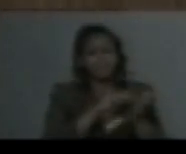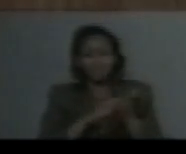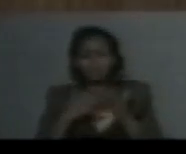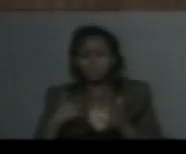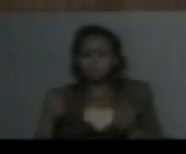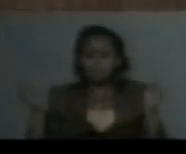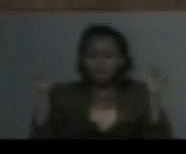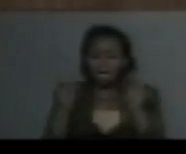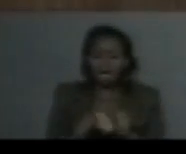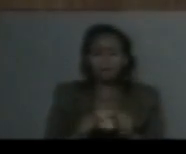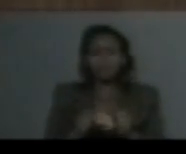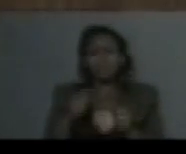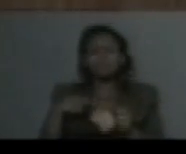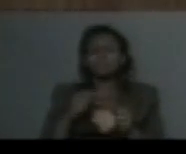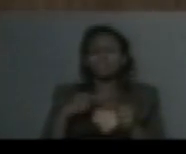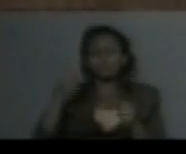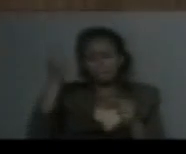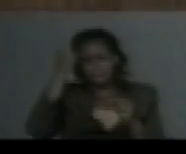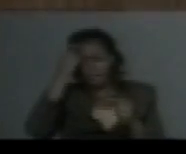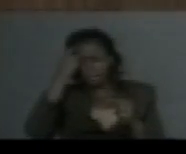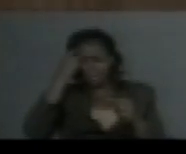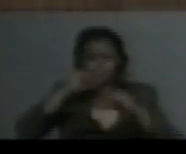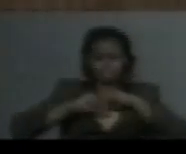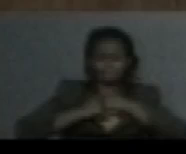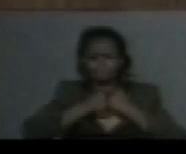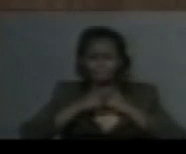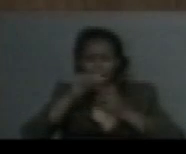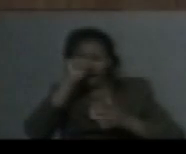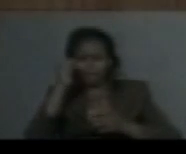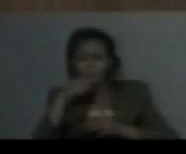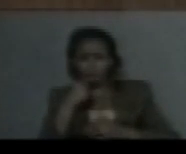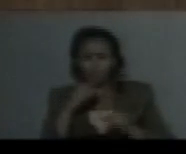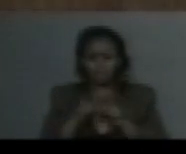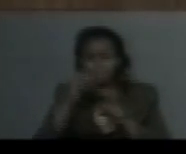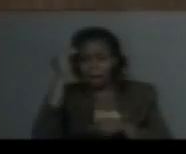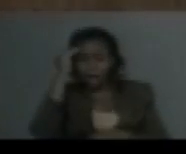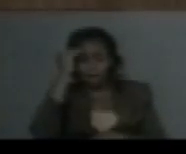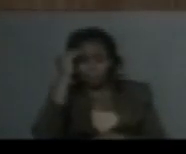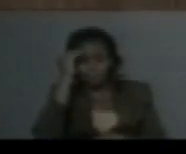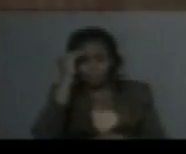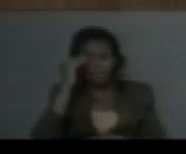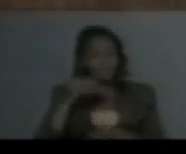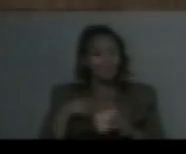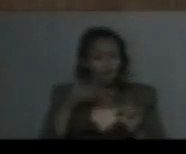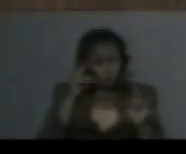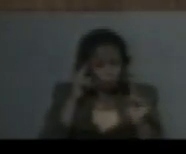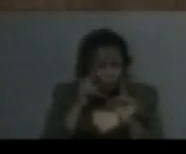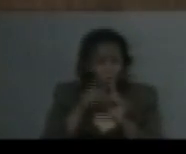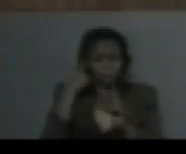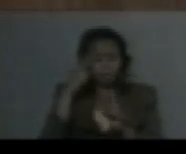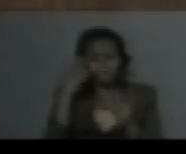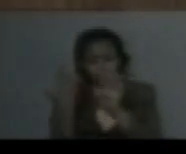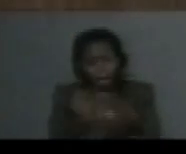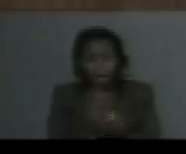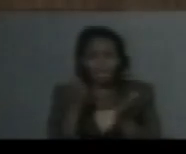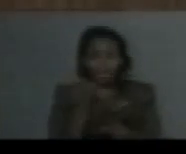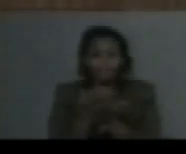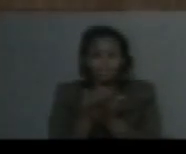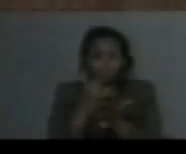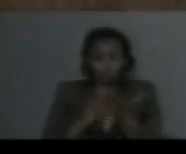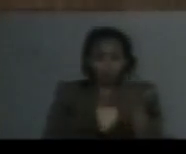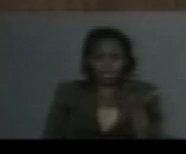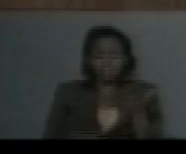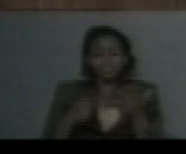have an academic argument, my Lord? The purpose of filing evidence is so that it can